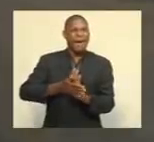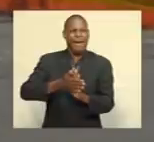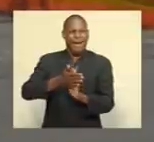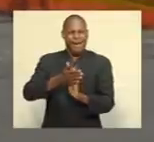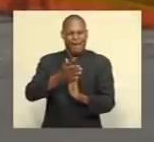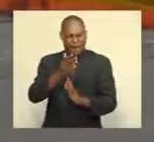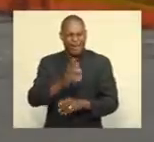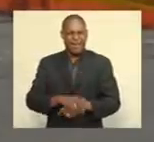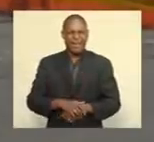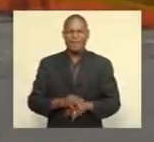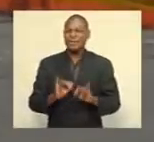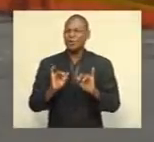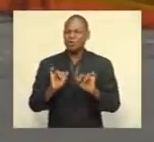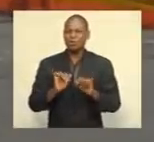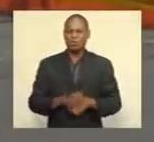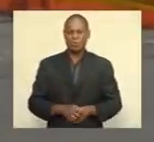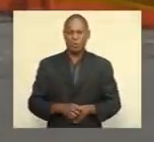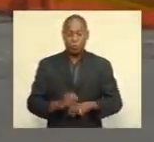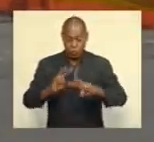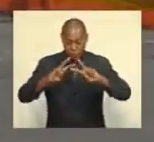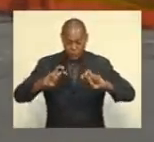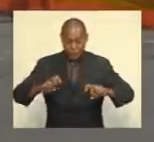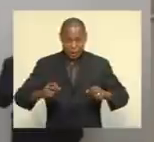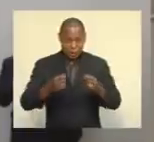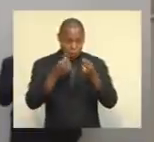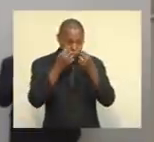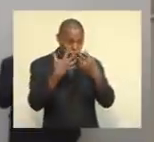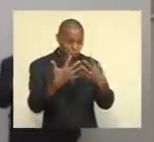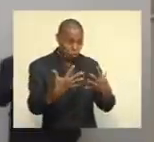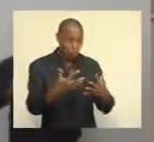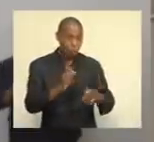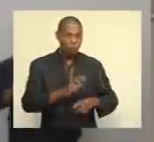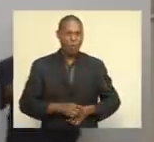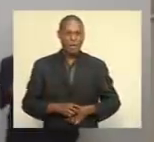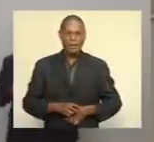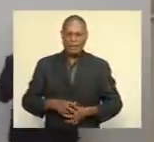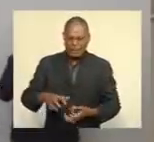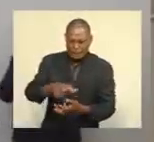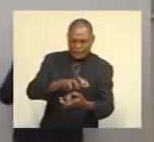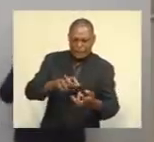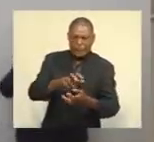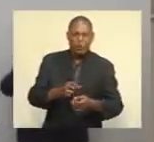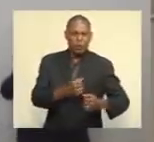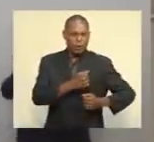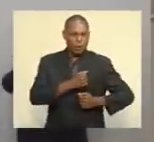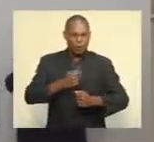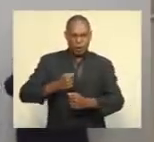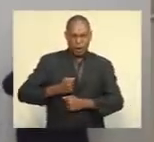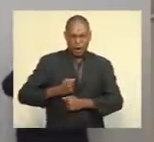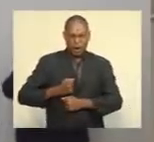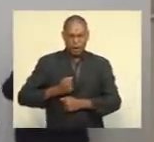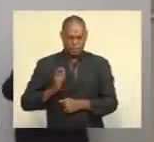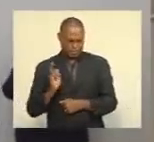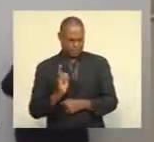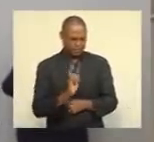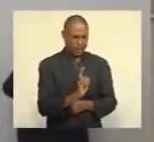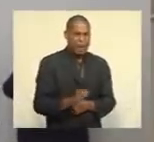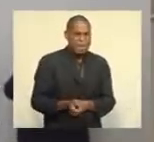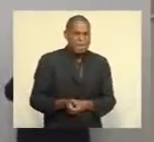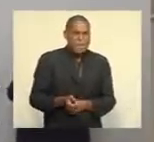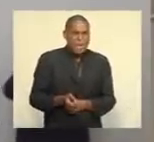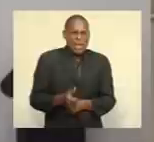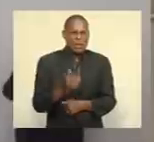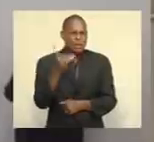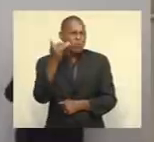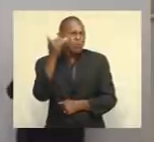Our investigation has revealed that she had an interaction with the soldier when he showed up early to his